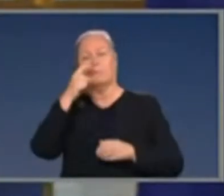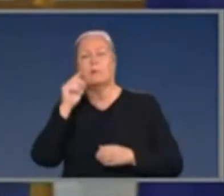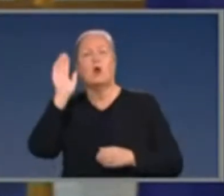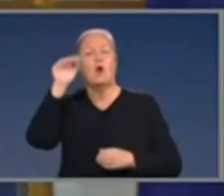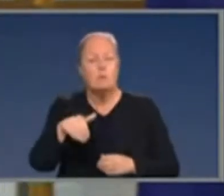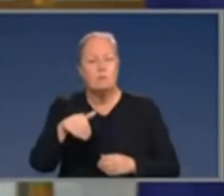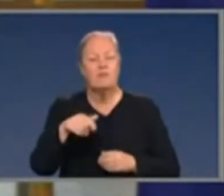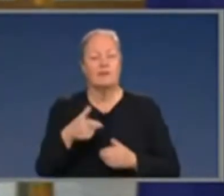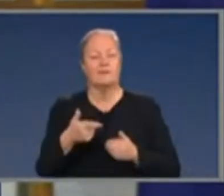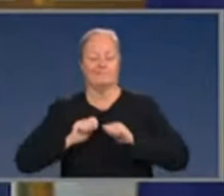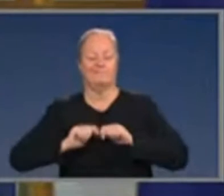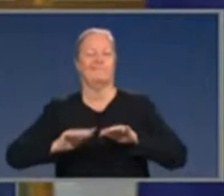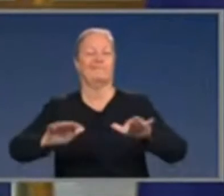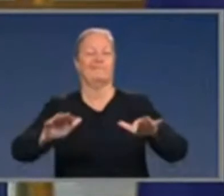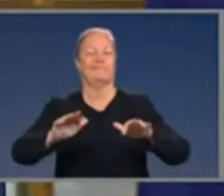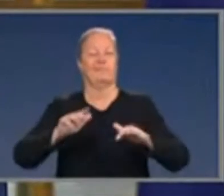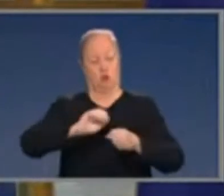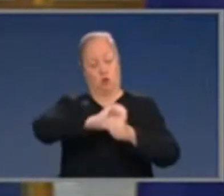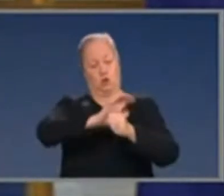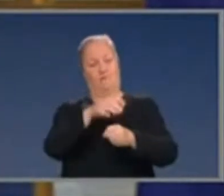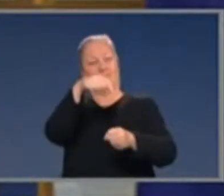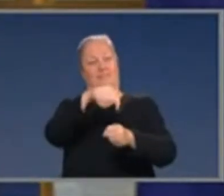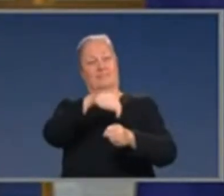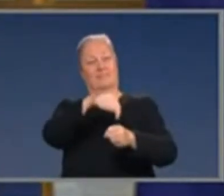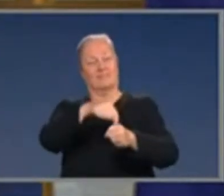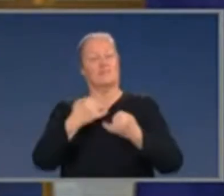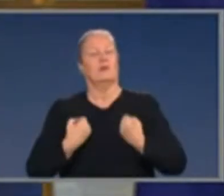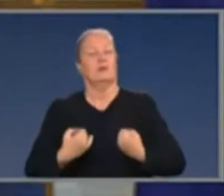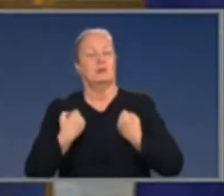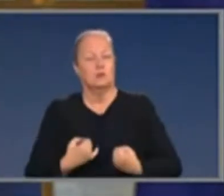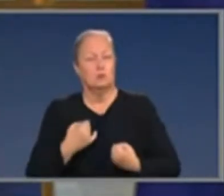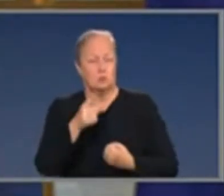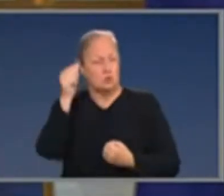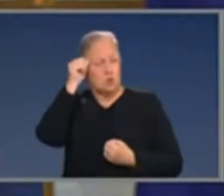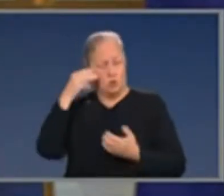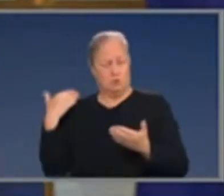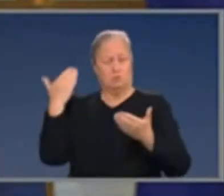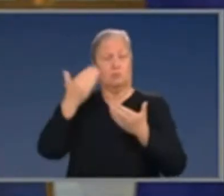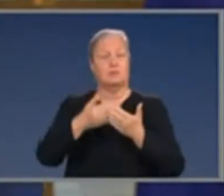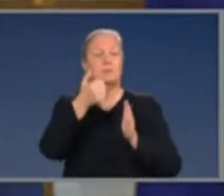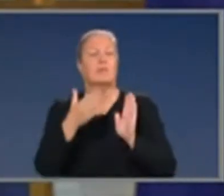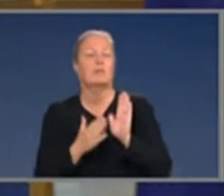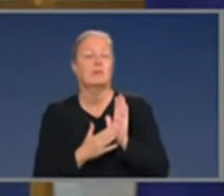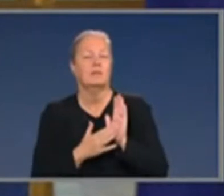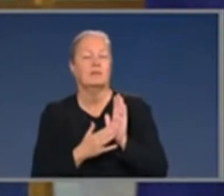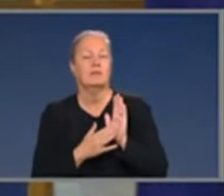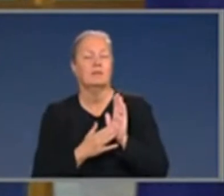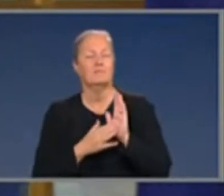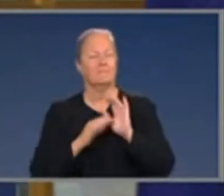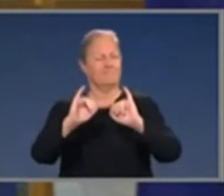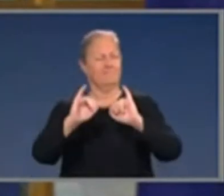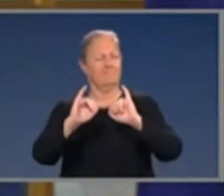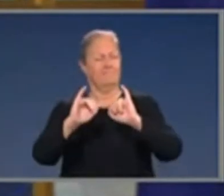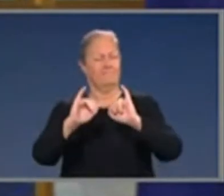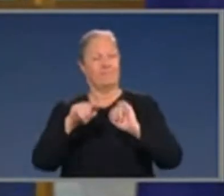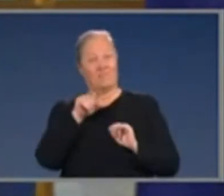of the things we have all learned about this virus in the last 6 months is this terrible combination of a virus